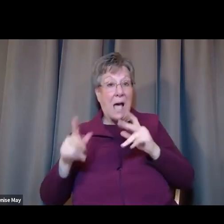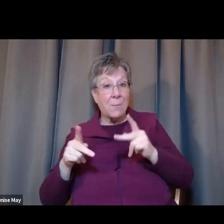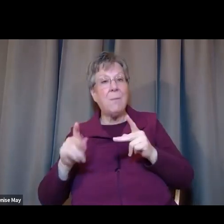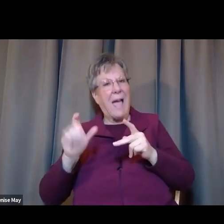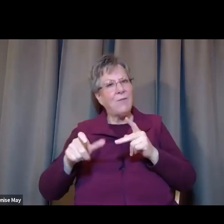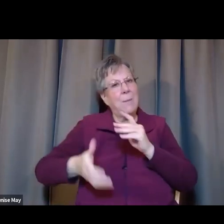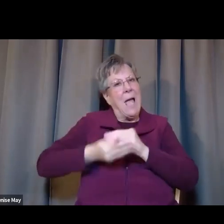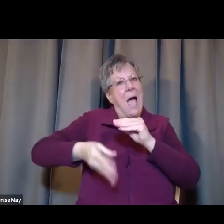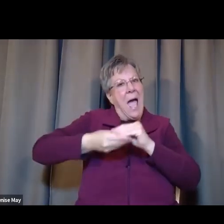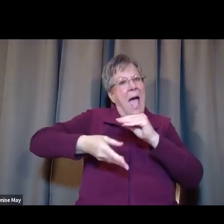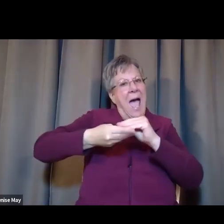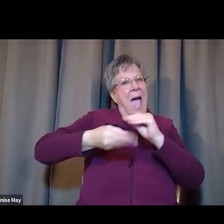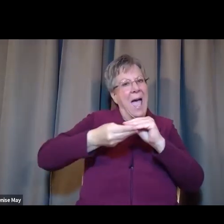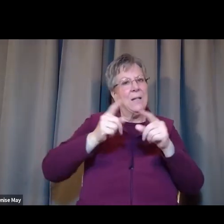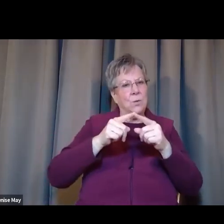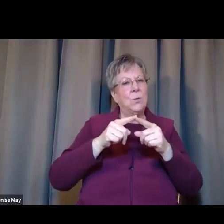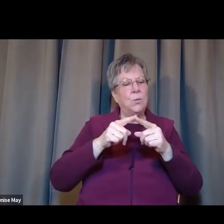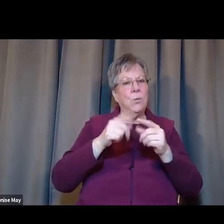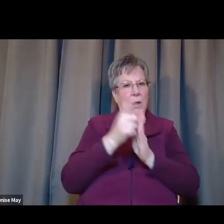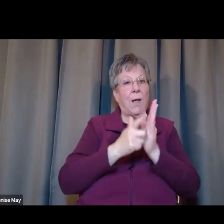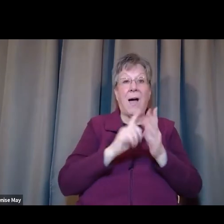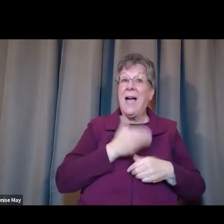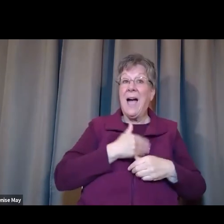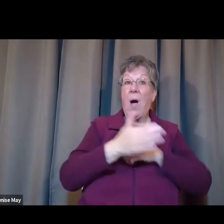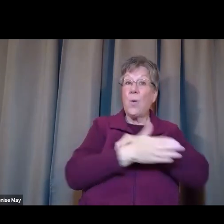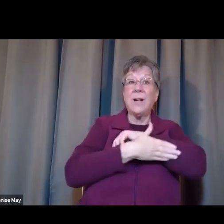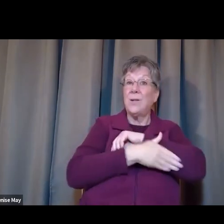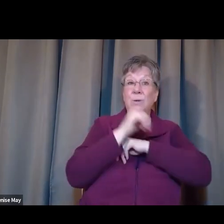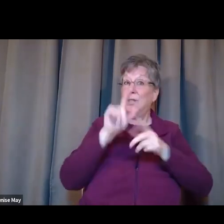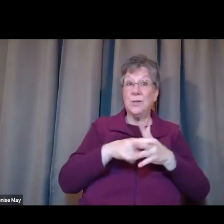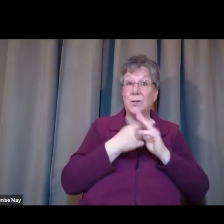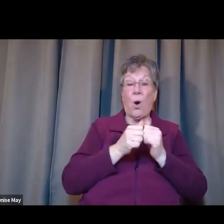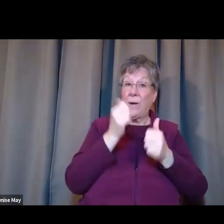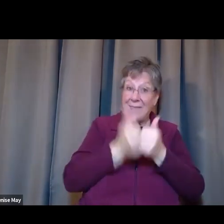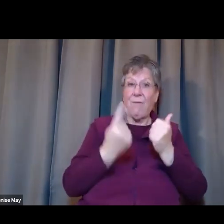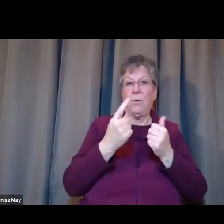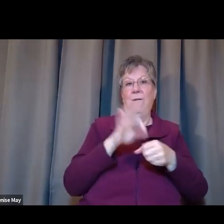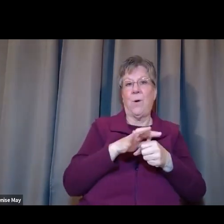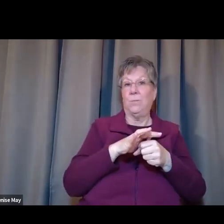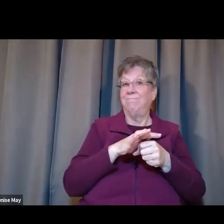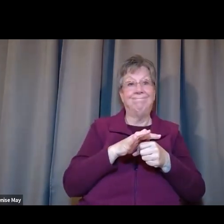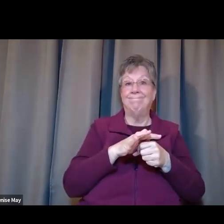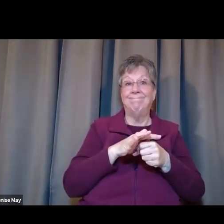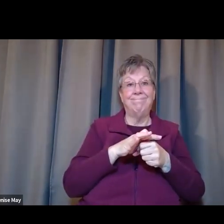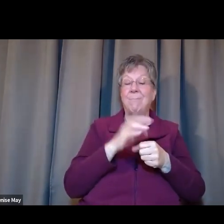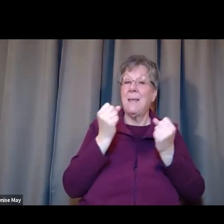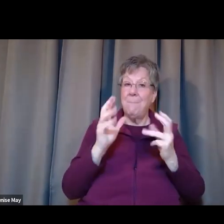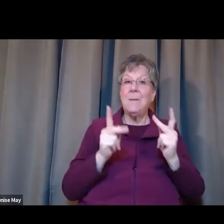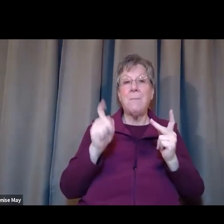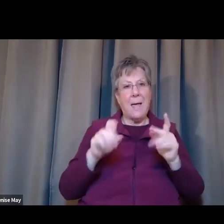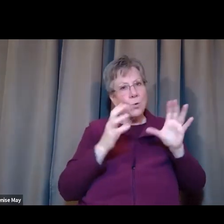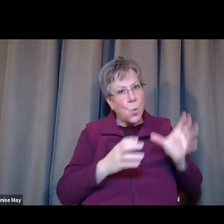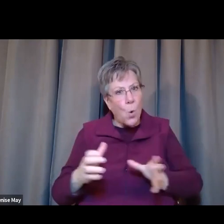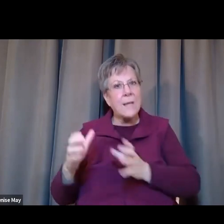it's important to remember that our country did not start out with everyone being included, and that many people had to organize to make